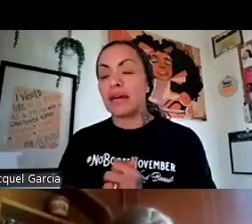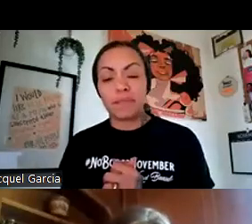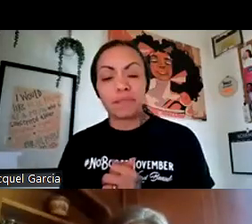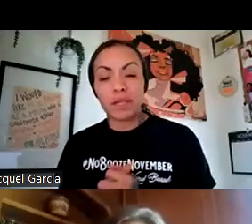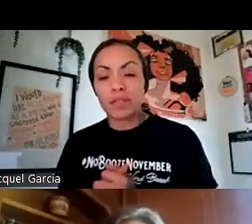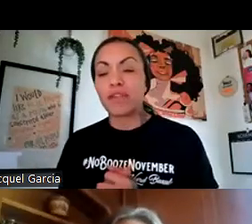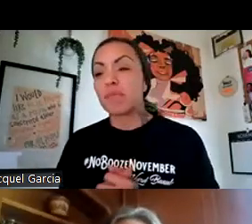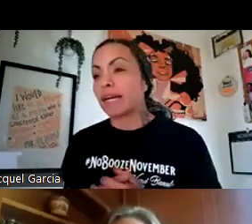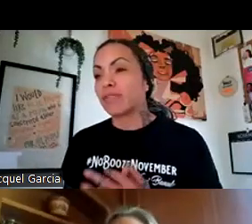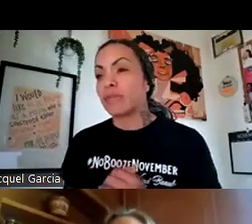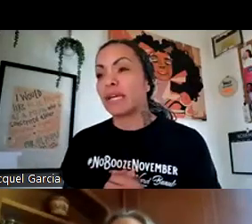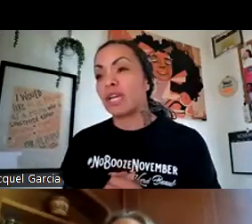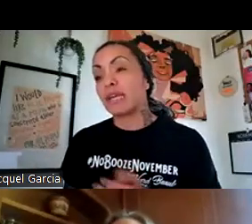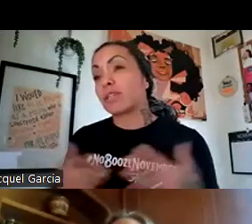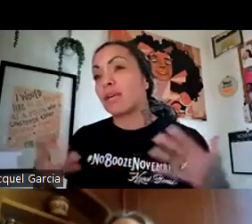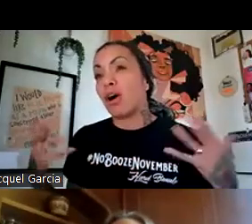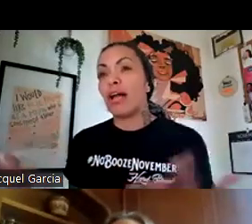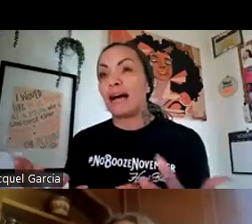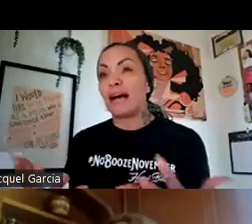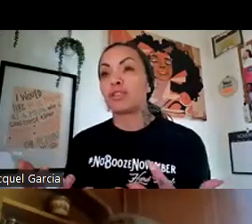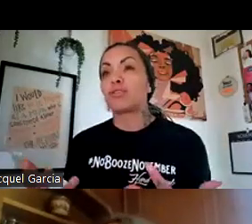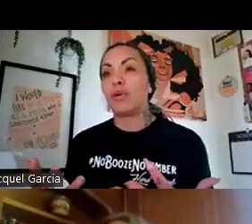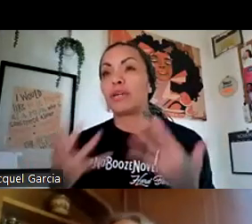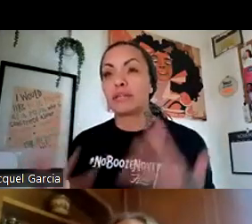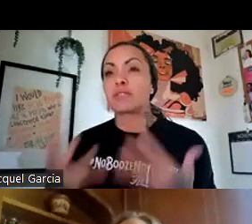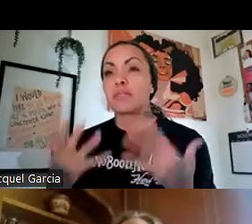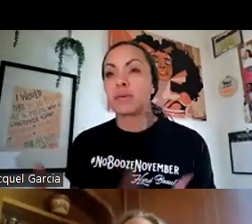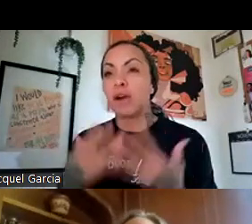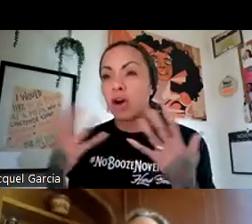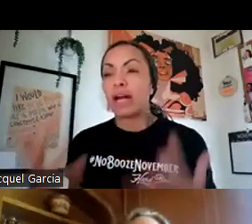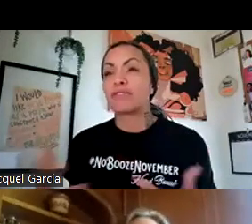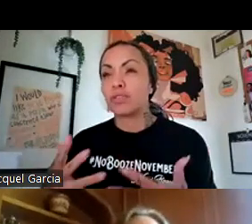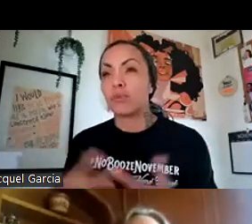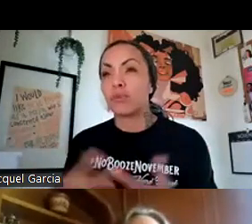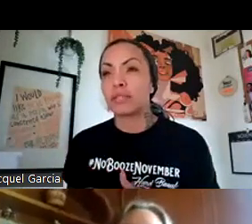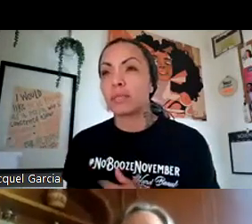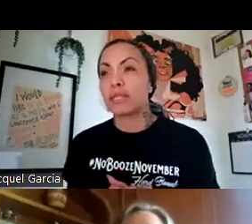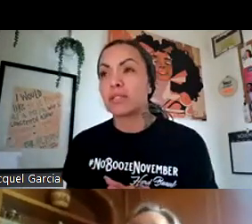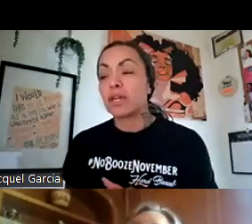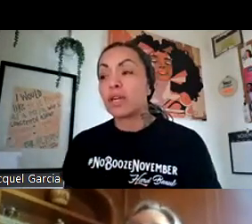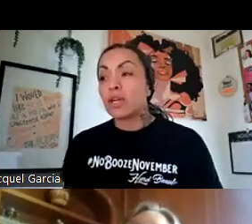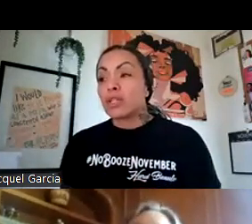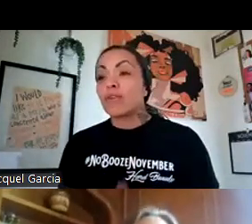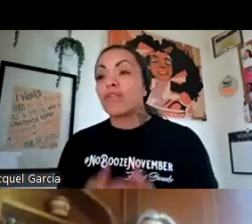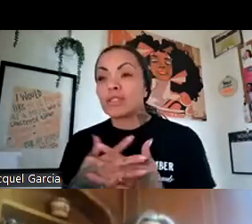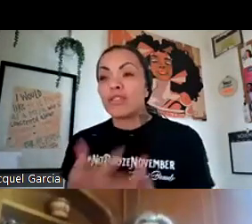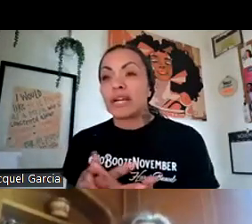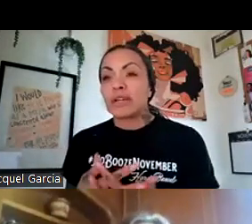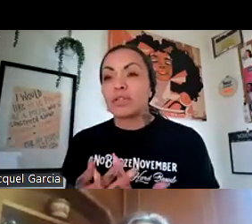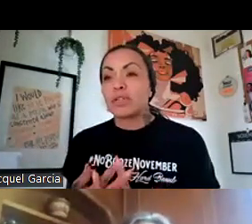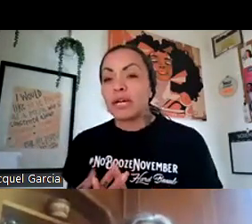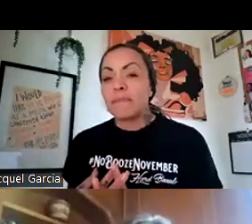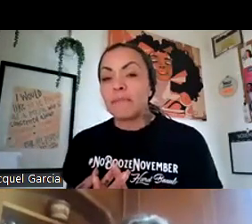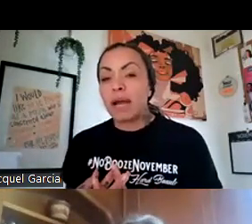the feedback of the BHA, because we all have to grow in this space, where we all have to do the work in this space. So first of